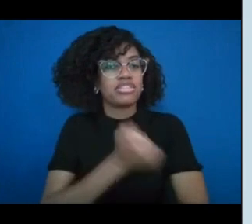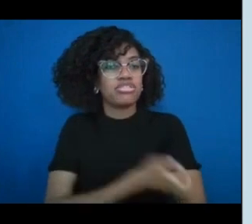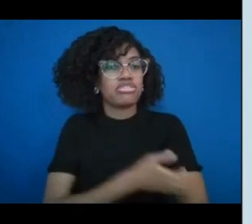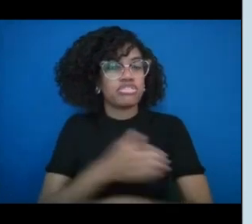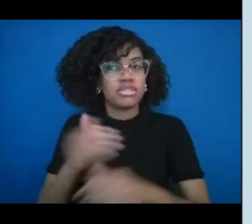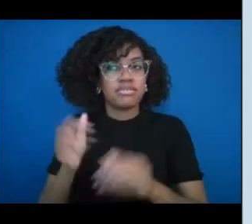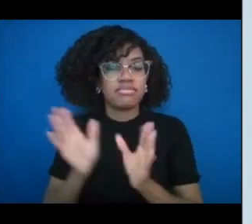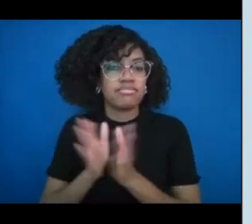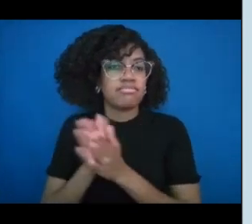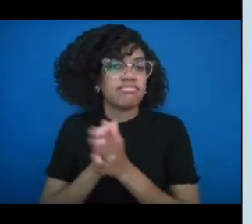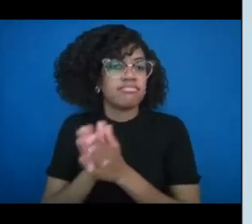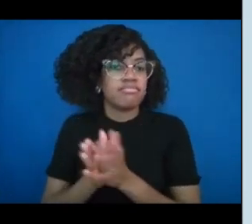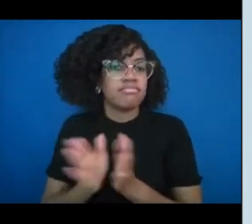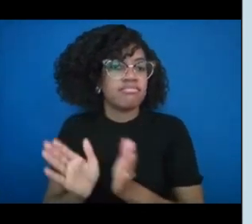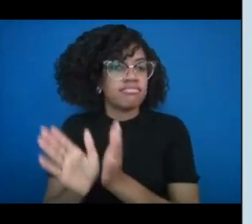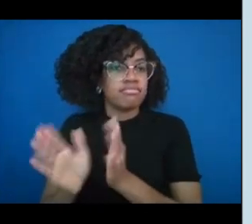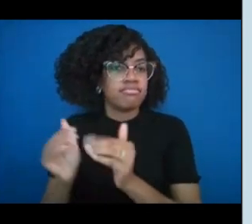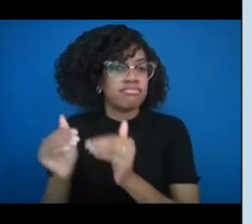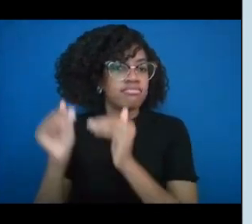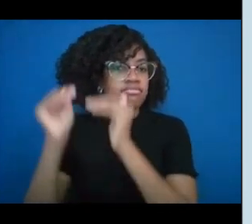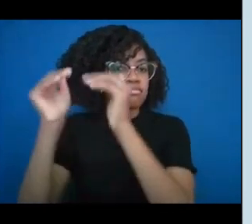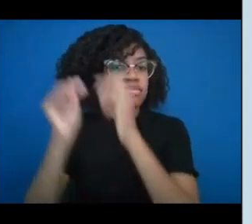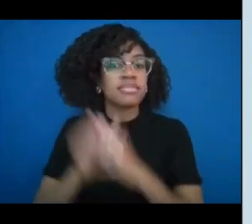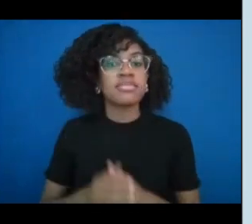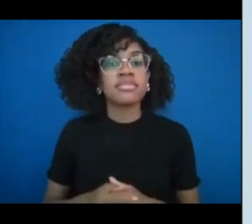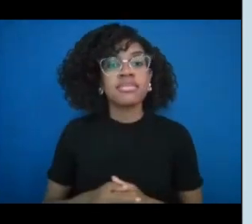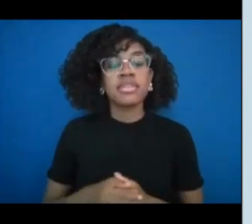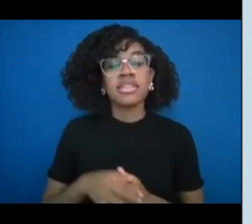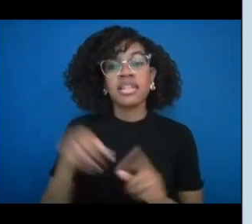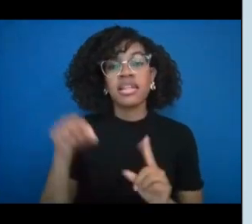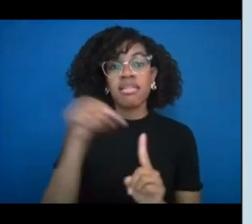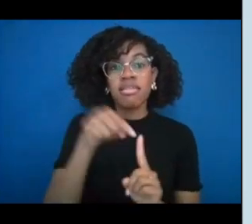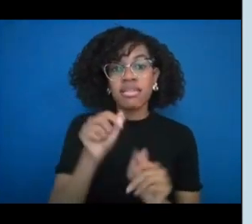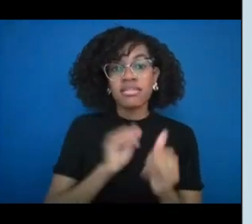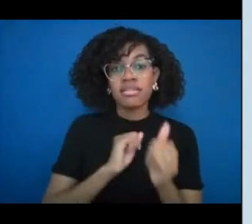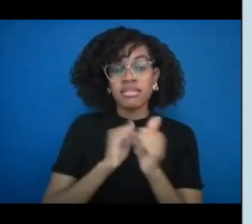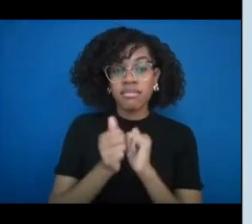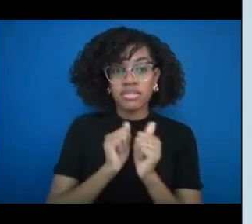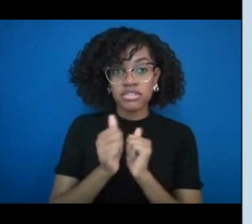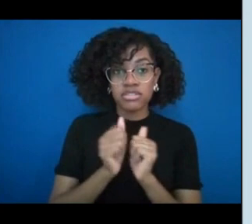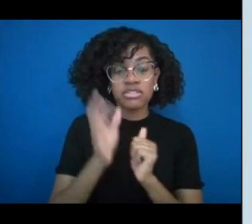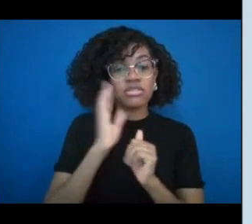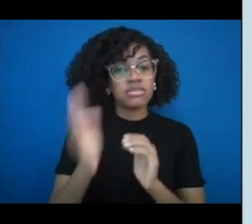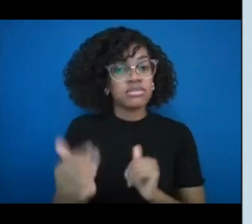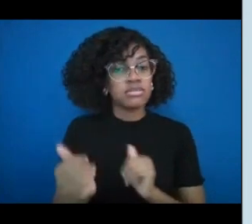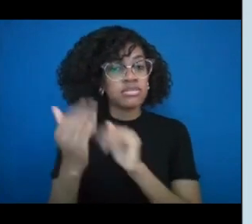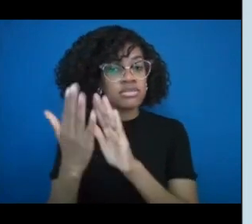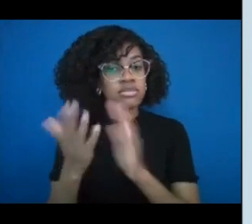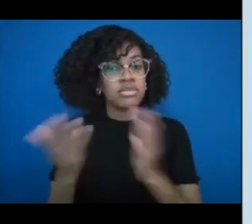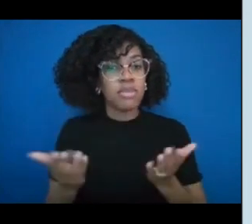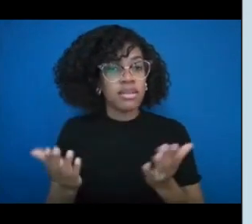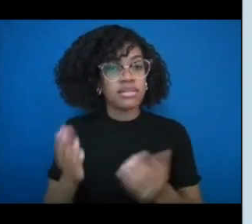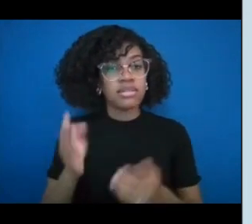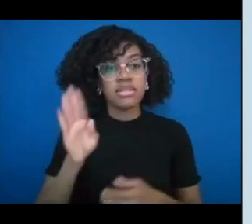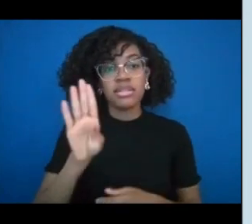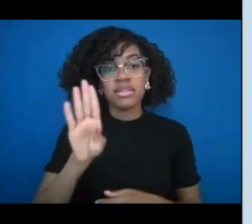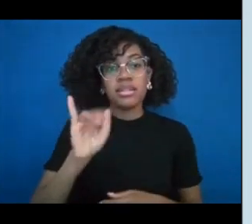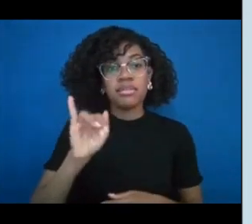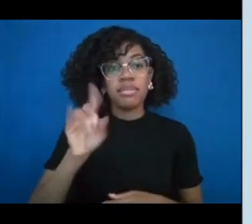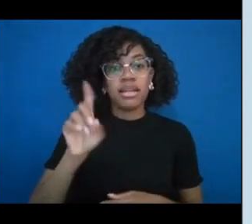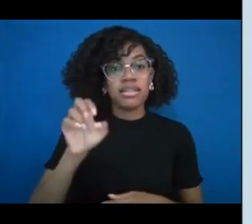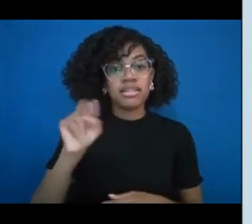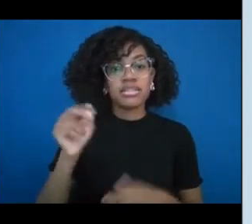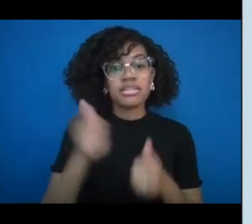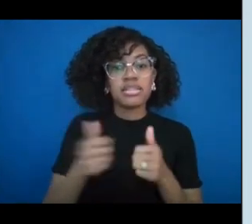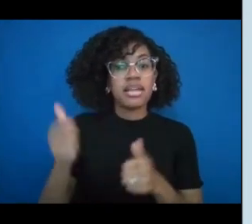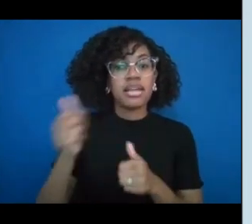This competition also is addressing the Biden administration's Justice